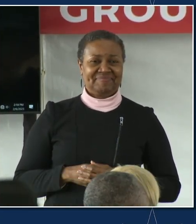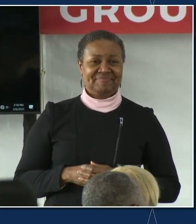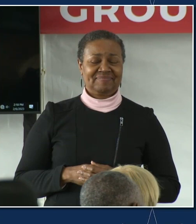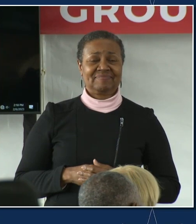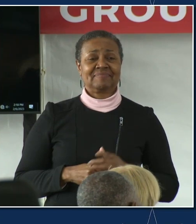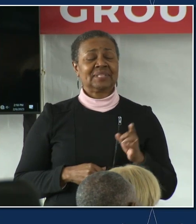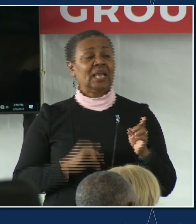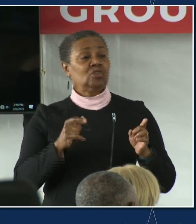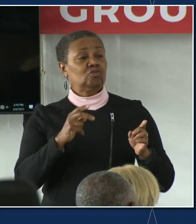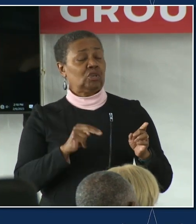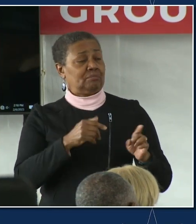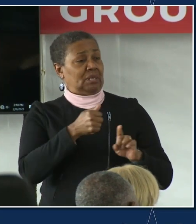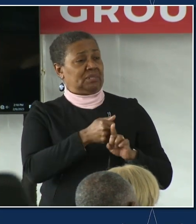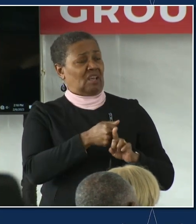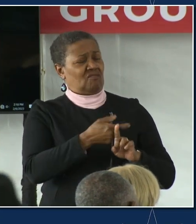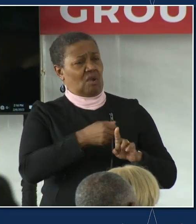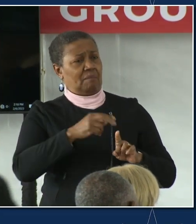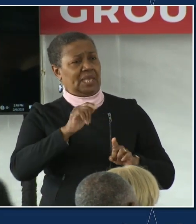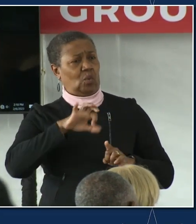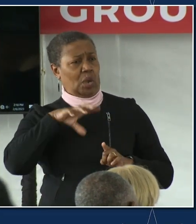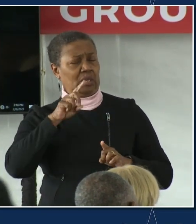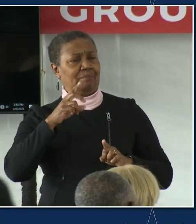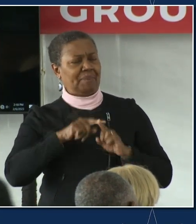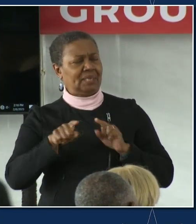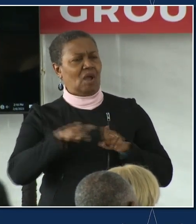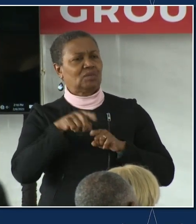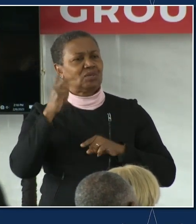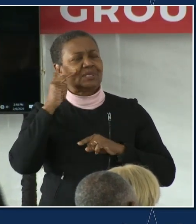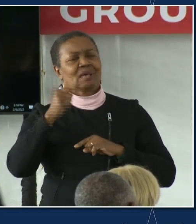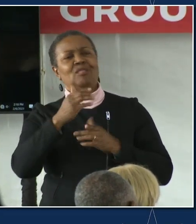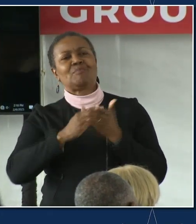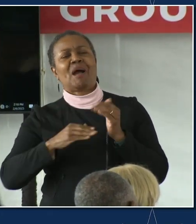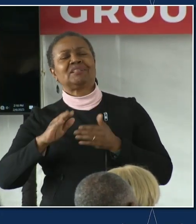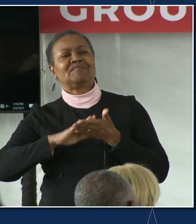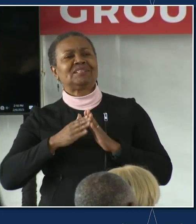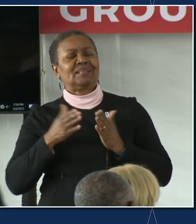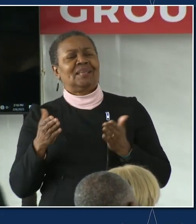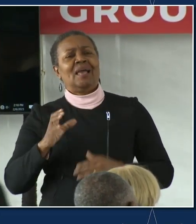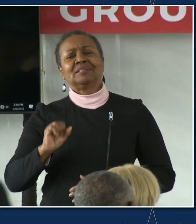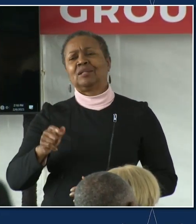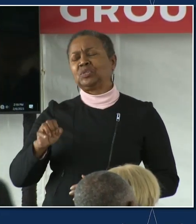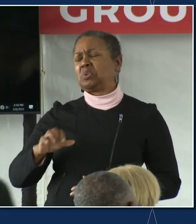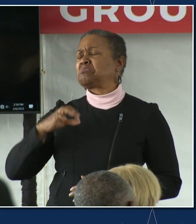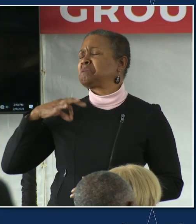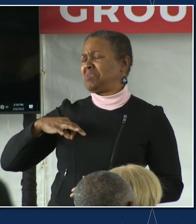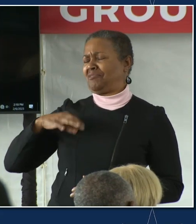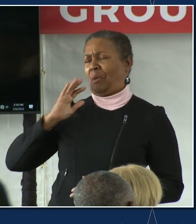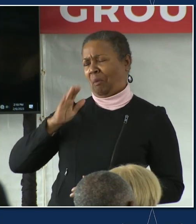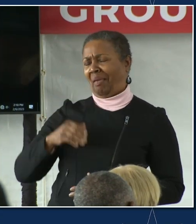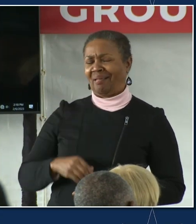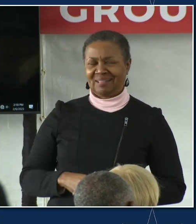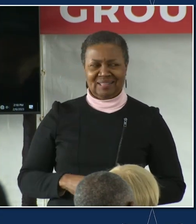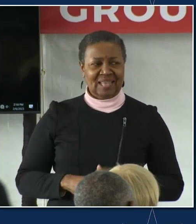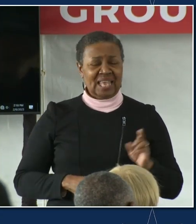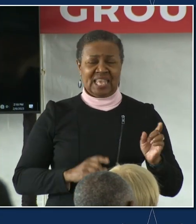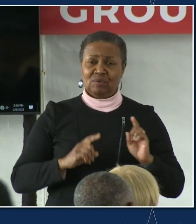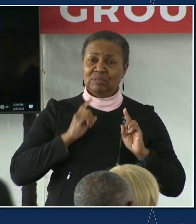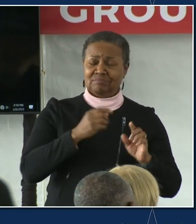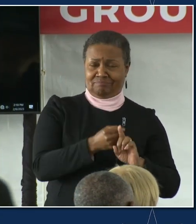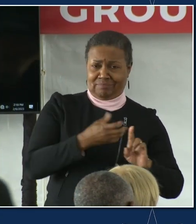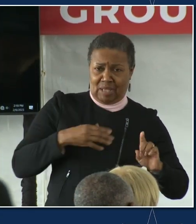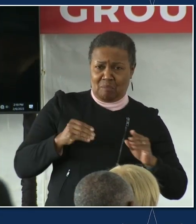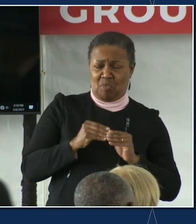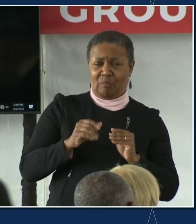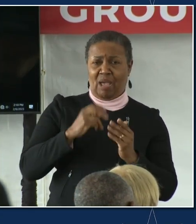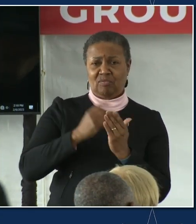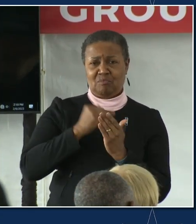Jim is a son of Inglewood, but he sees the rest of the city too, so South Shore is gonna benefit. He'll give you more details about